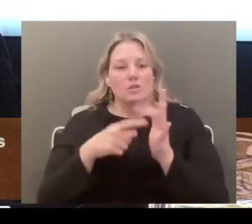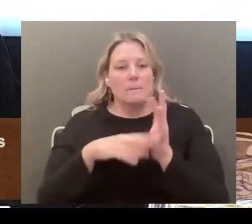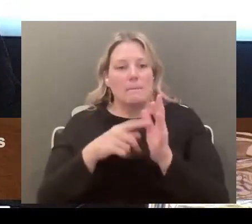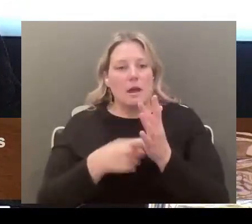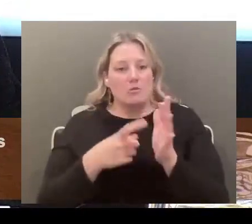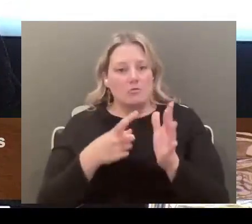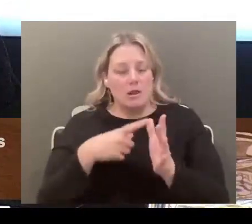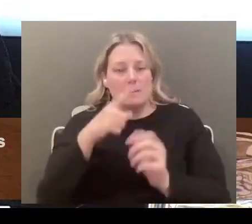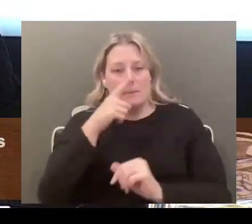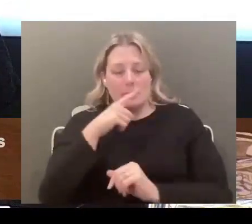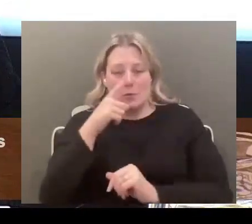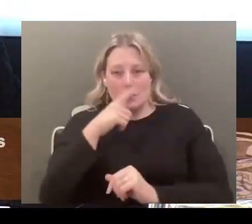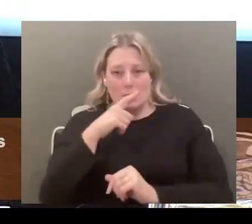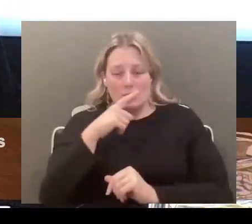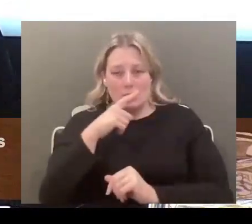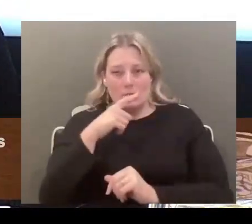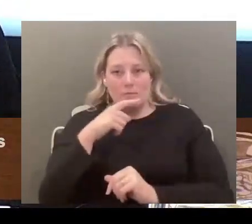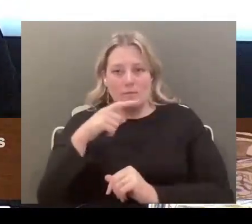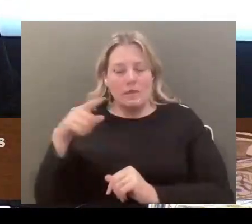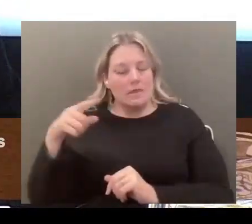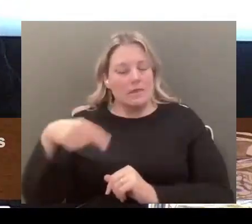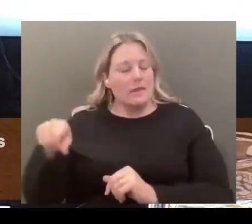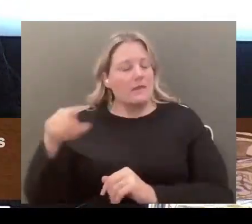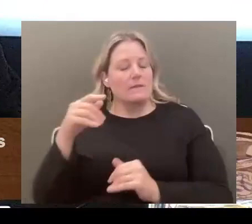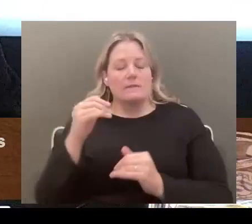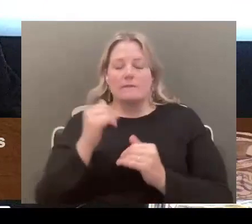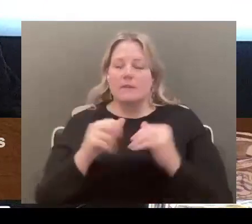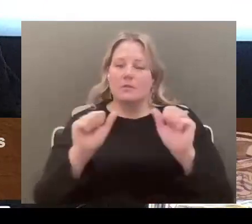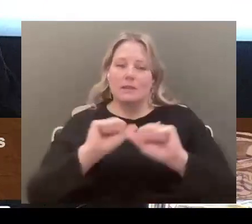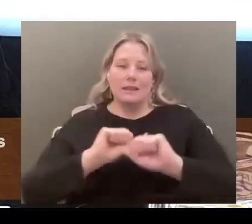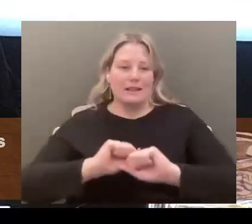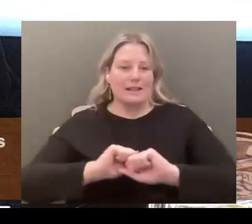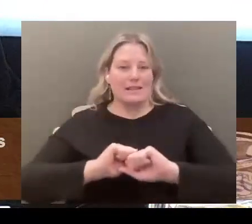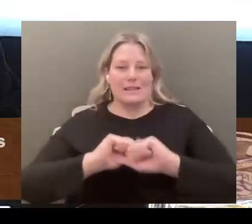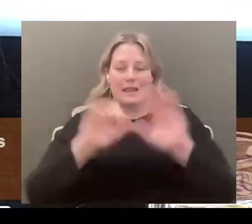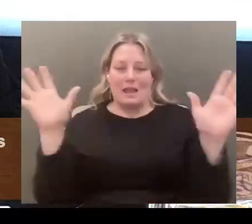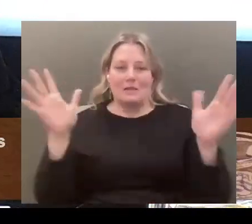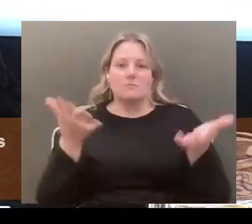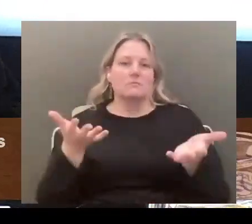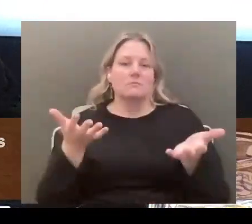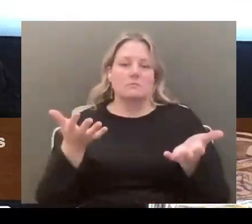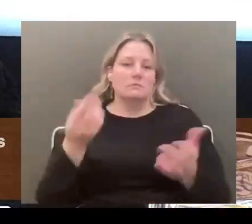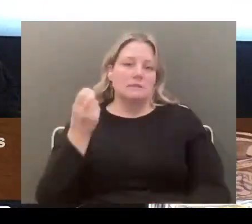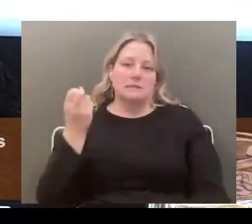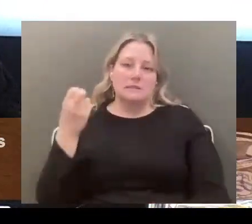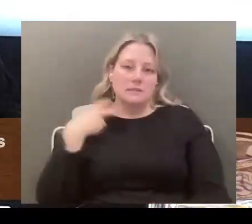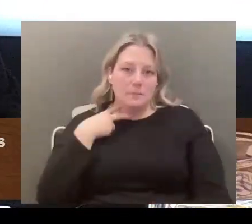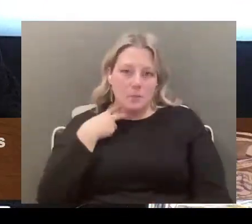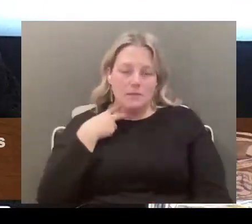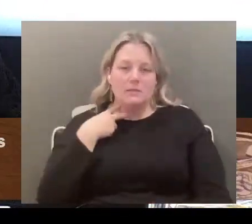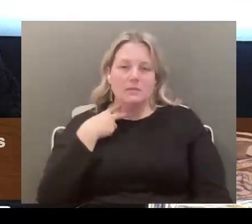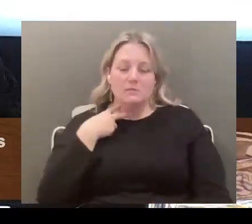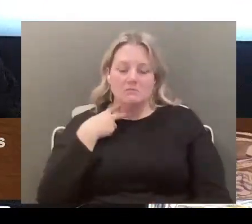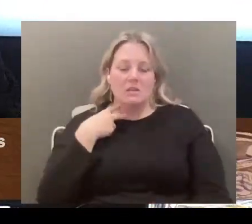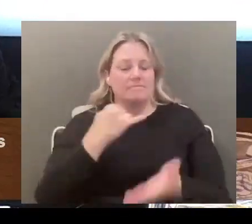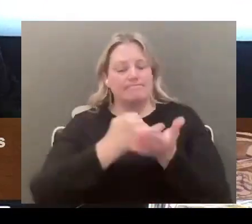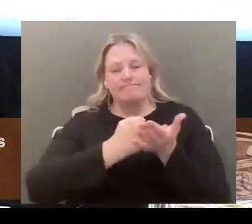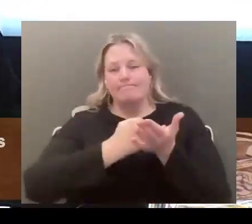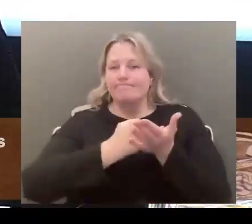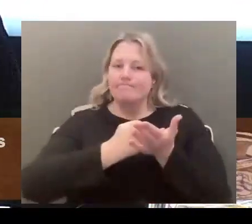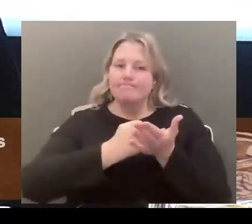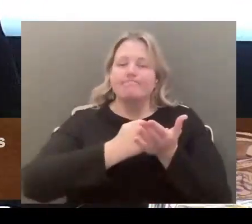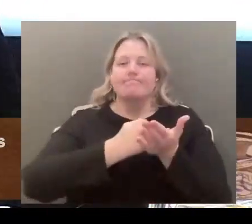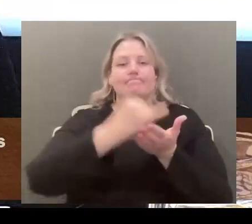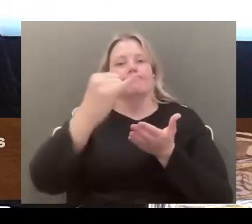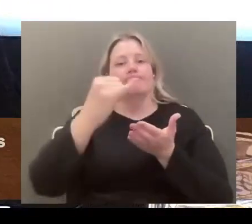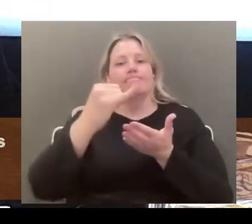were very clear that they were disappointed and opposed to the